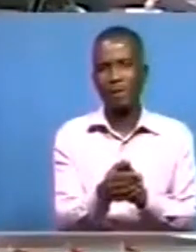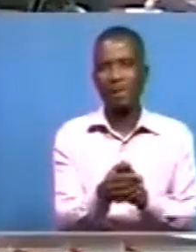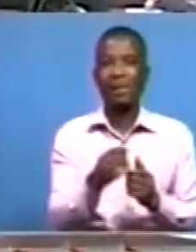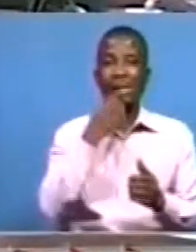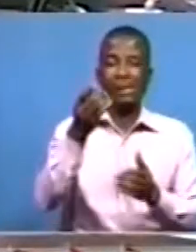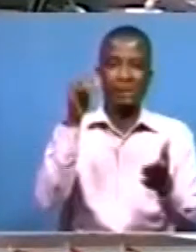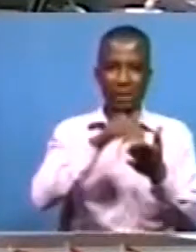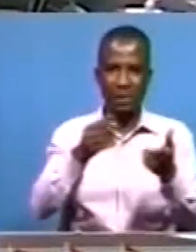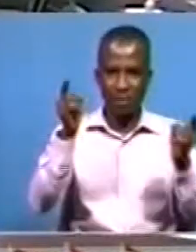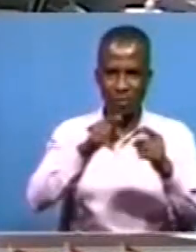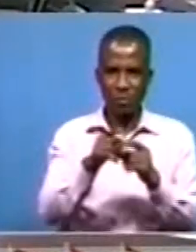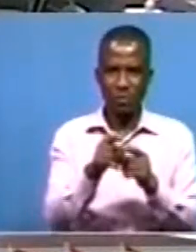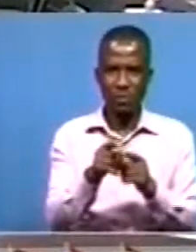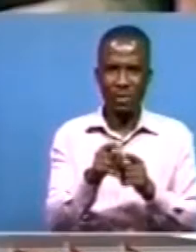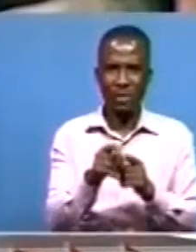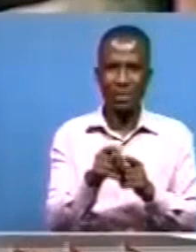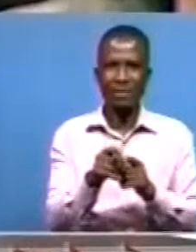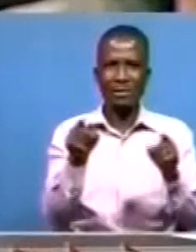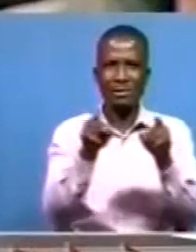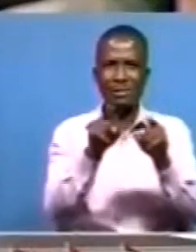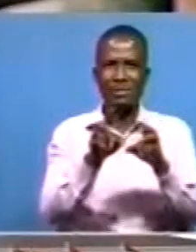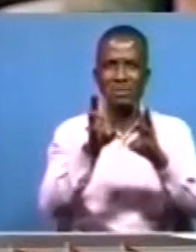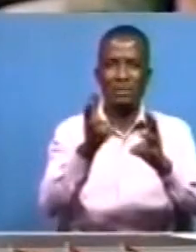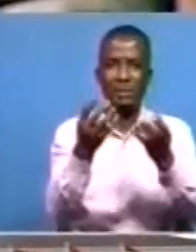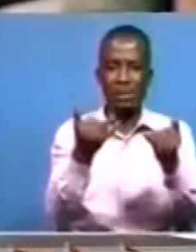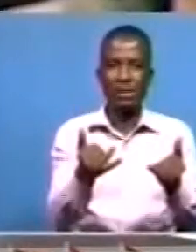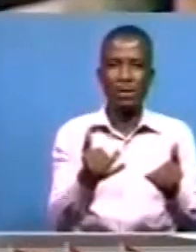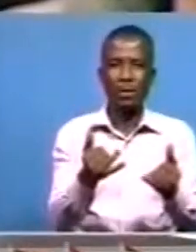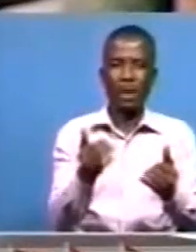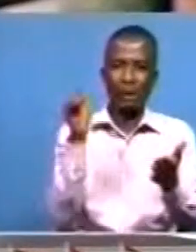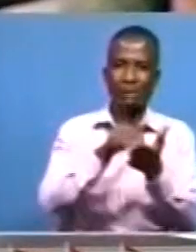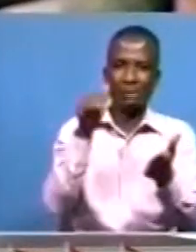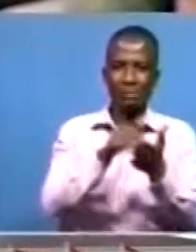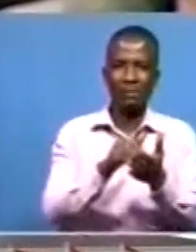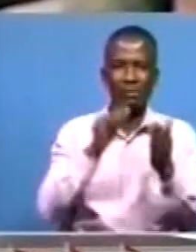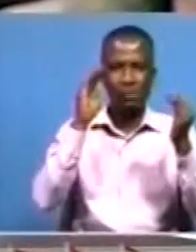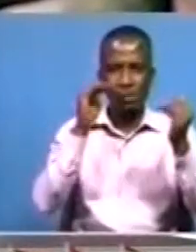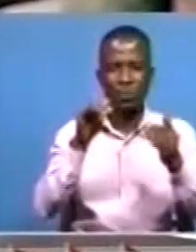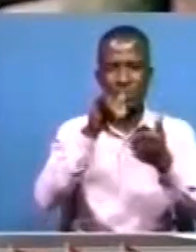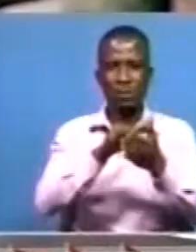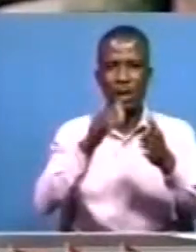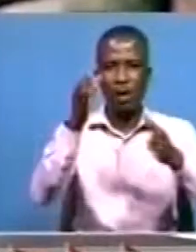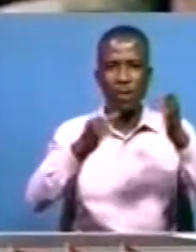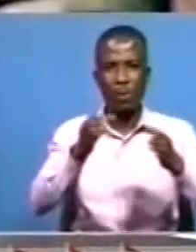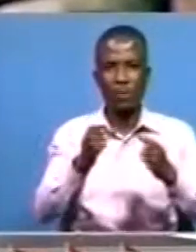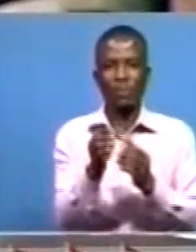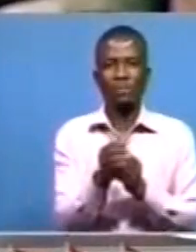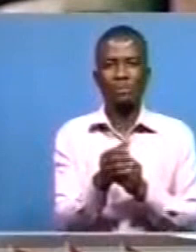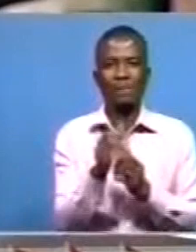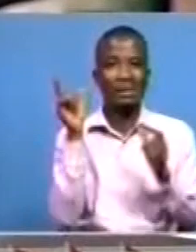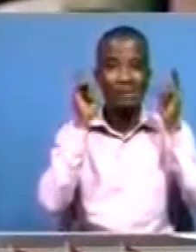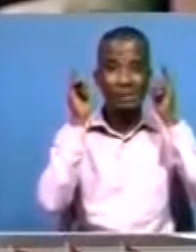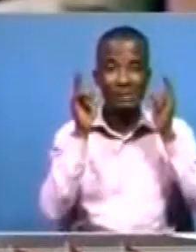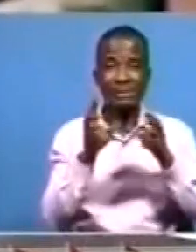would like to reiterate a time-honored principle of the adversarial system we operate, quoting the Supreme Court in Clipper